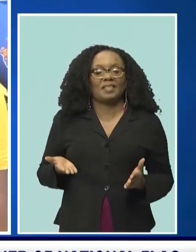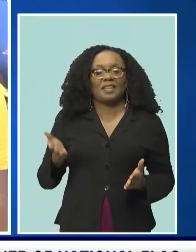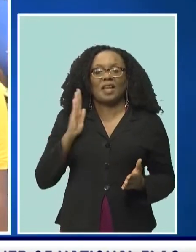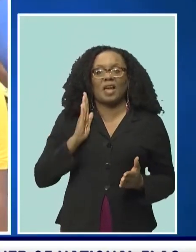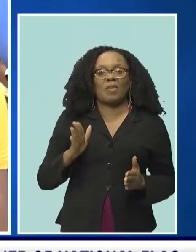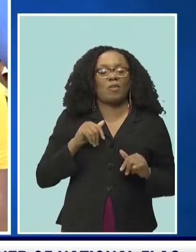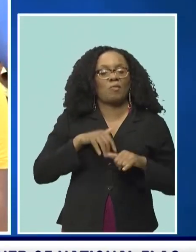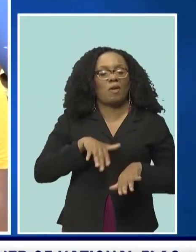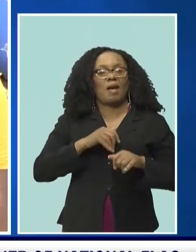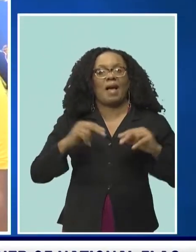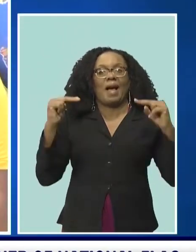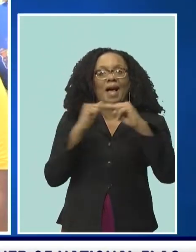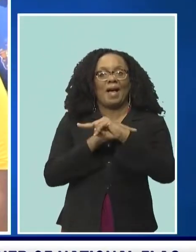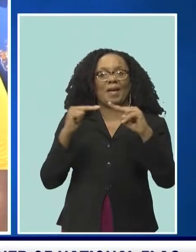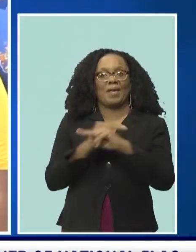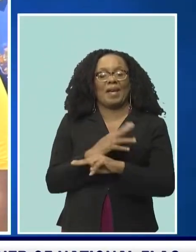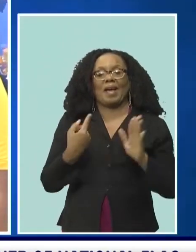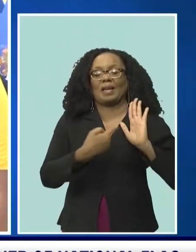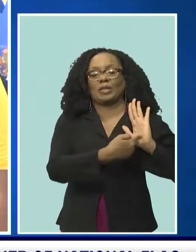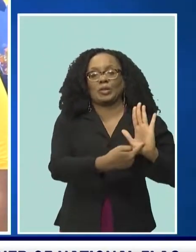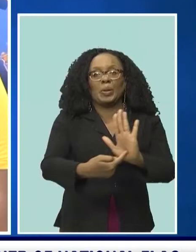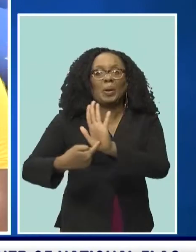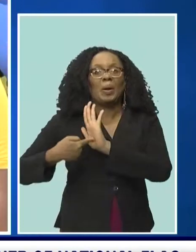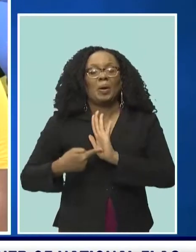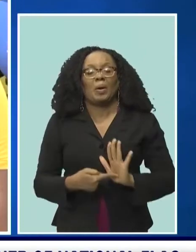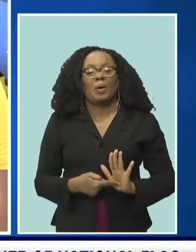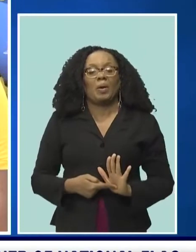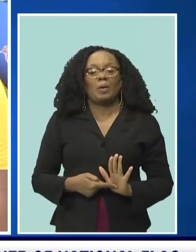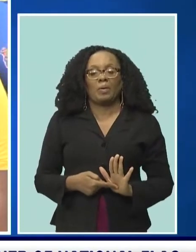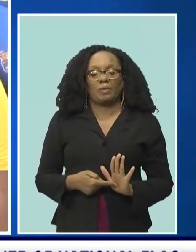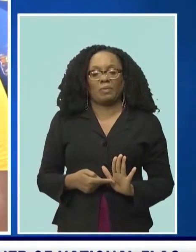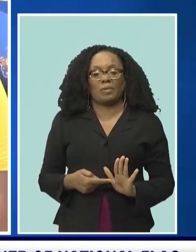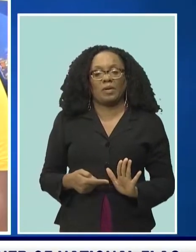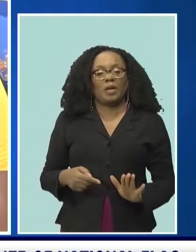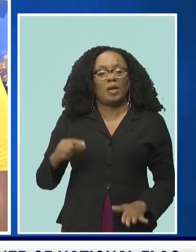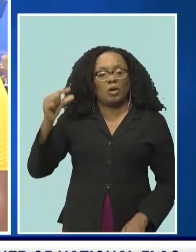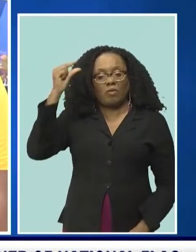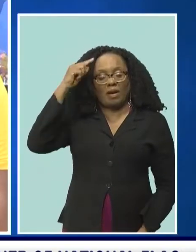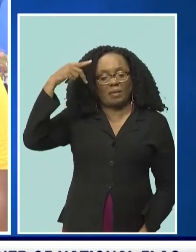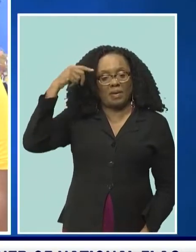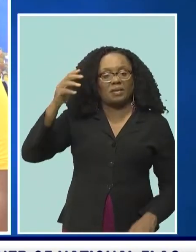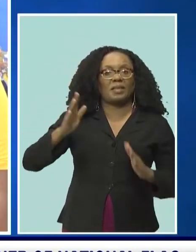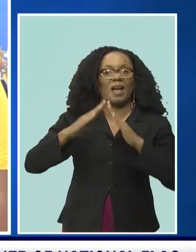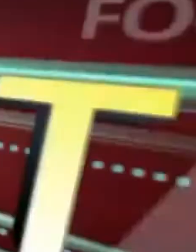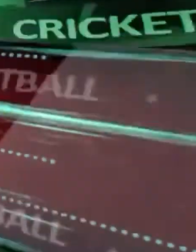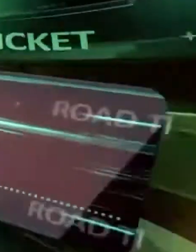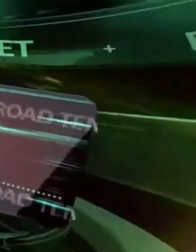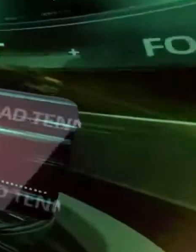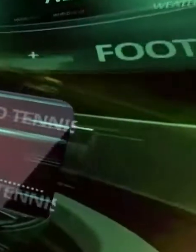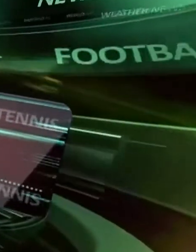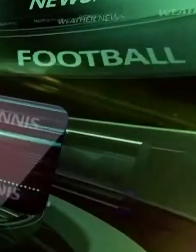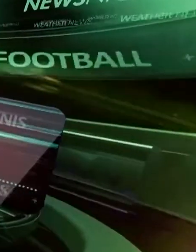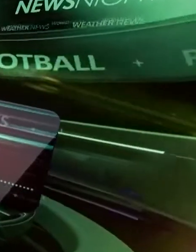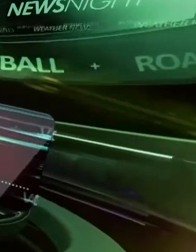highway where we're going to show where the house is, where the house that he actually grew up in.